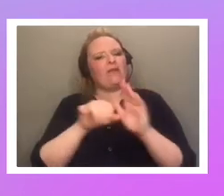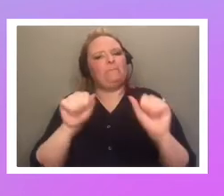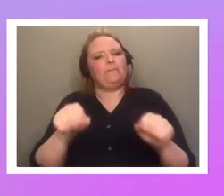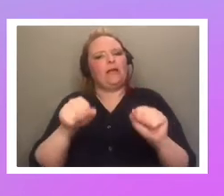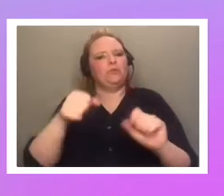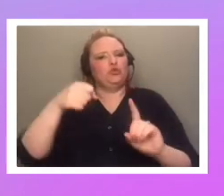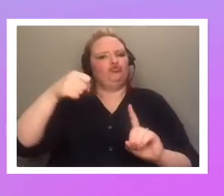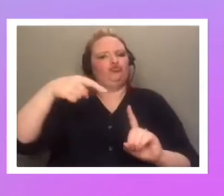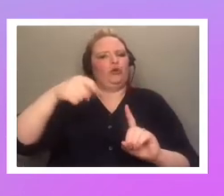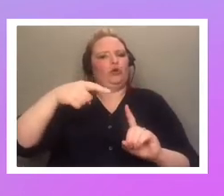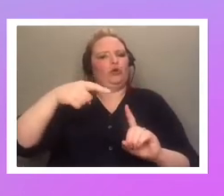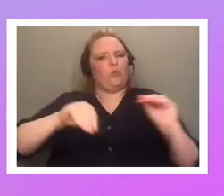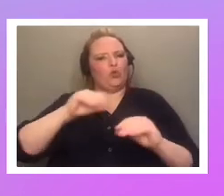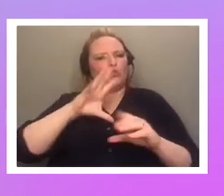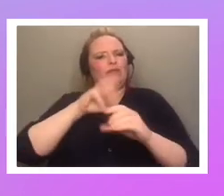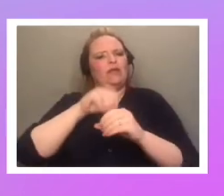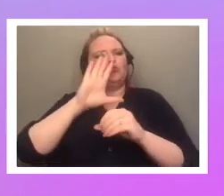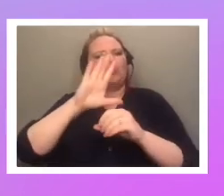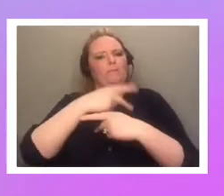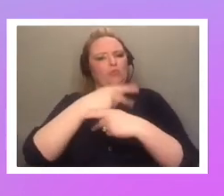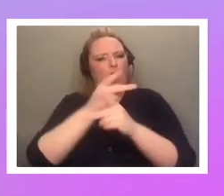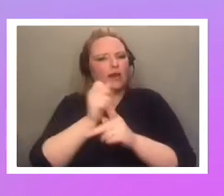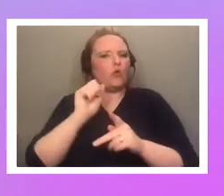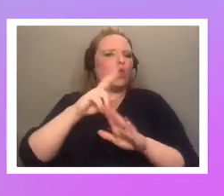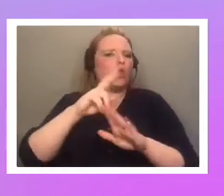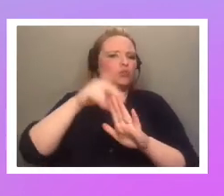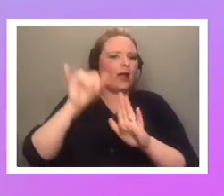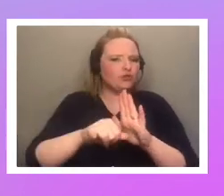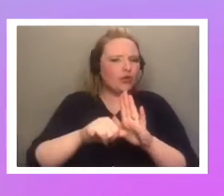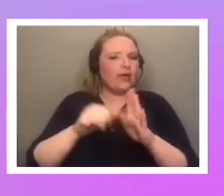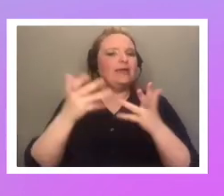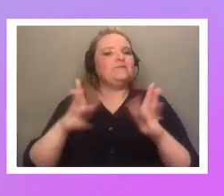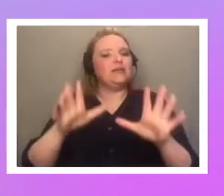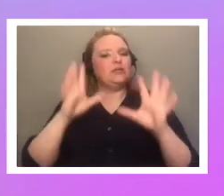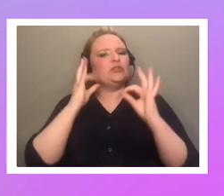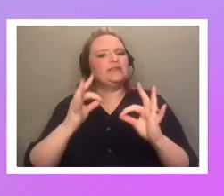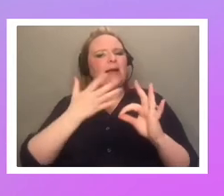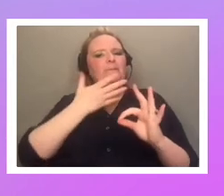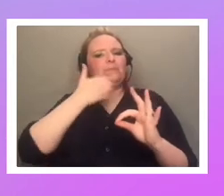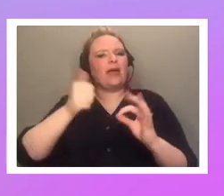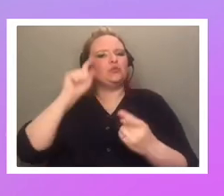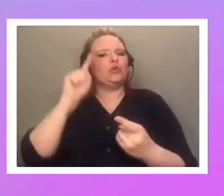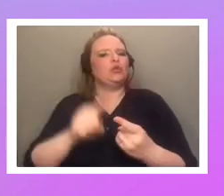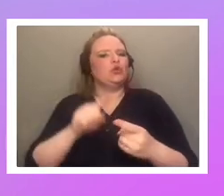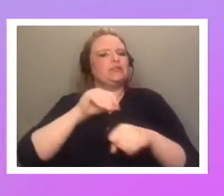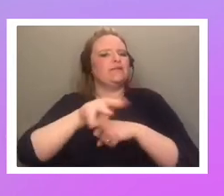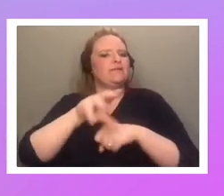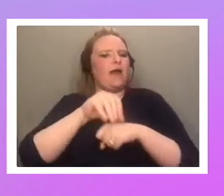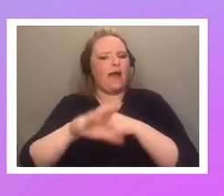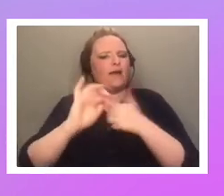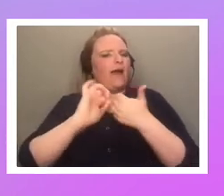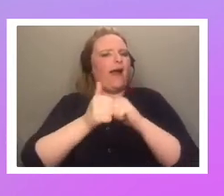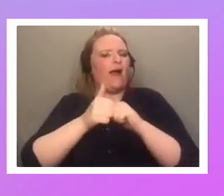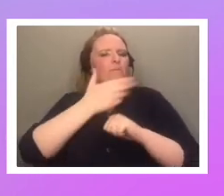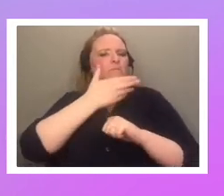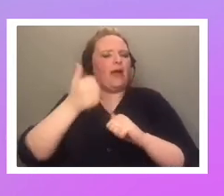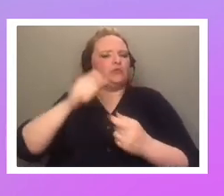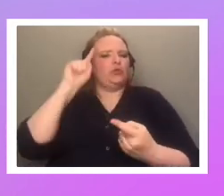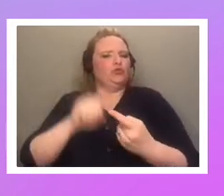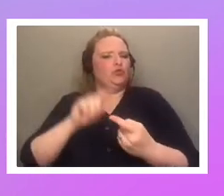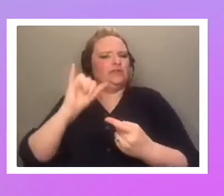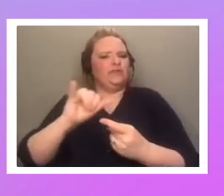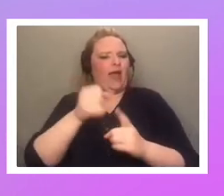triggering motion in your product or in your project, and then decide the best reduced effect, how to best reduce that